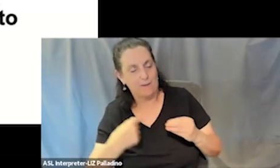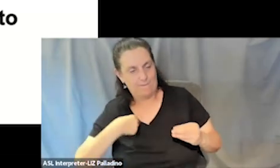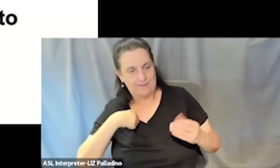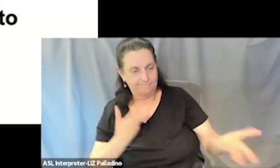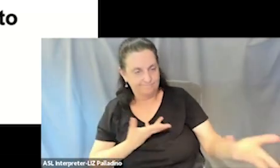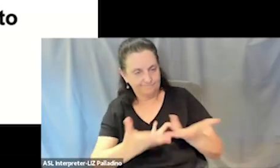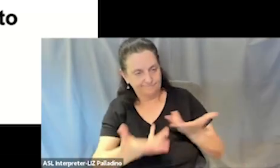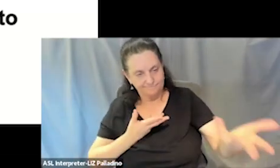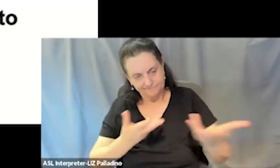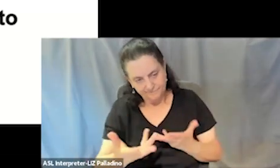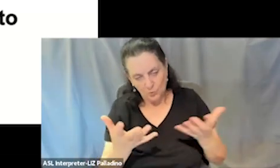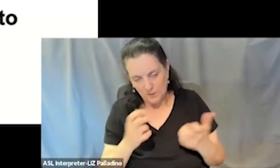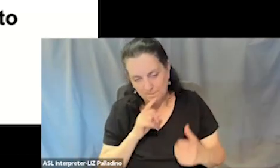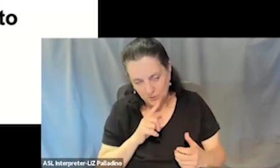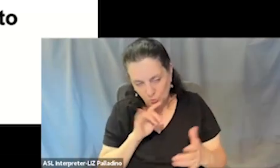didn't know before.